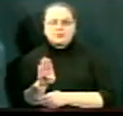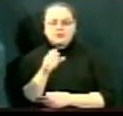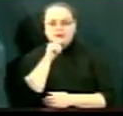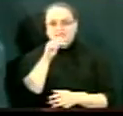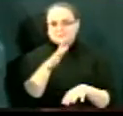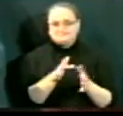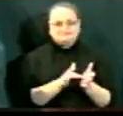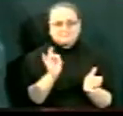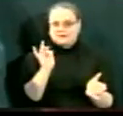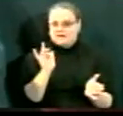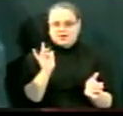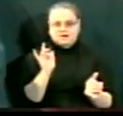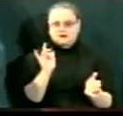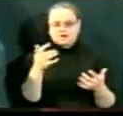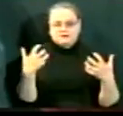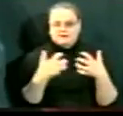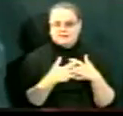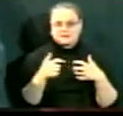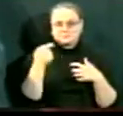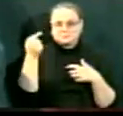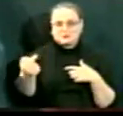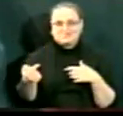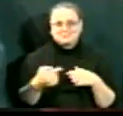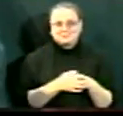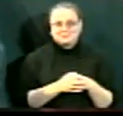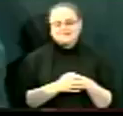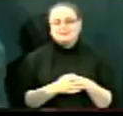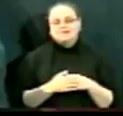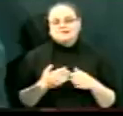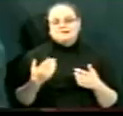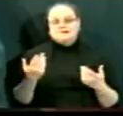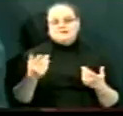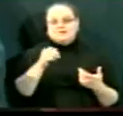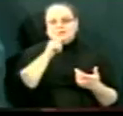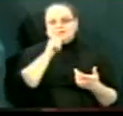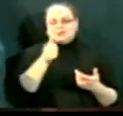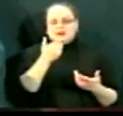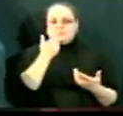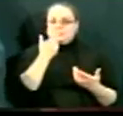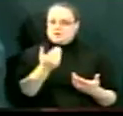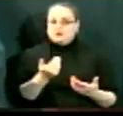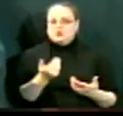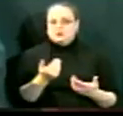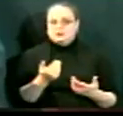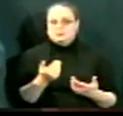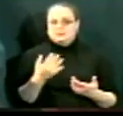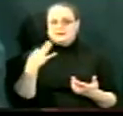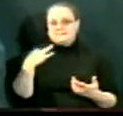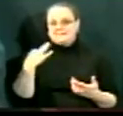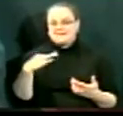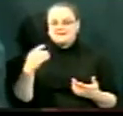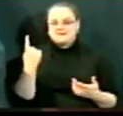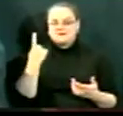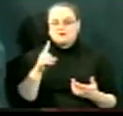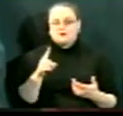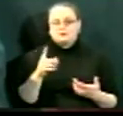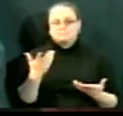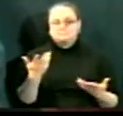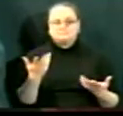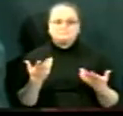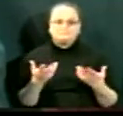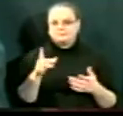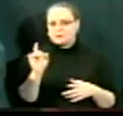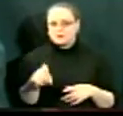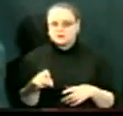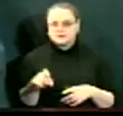taking advantage of the match across the street, which is not being a good fiduciary of what's, what